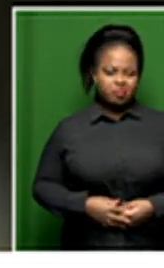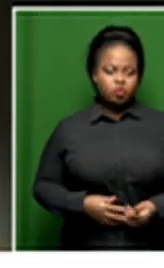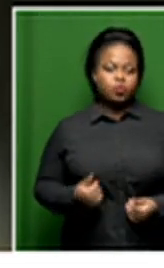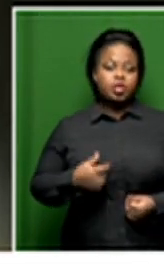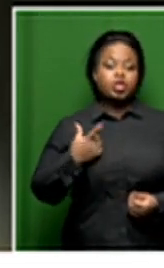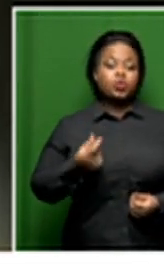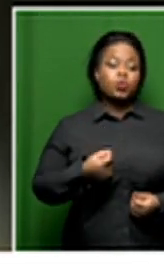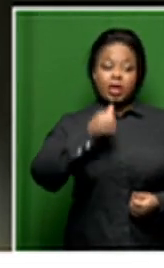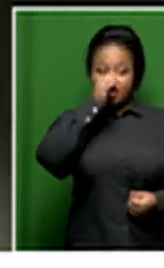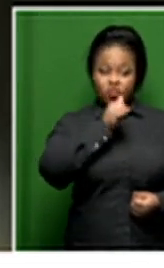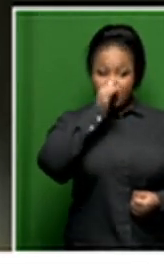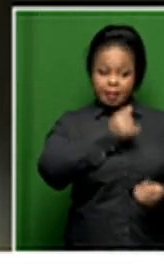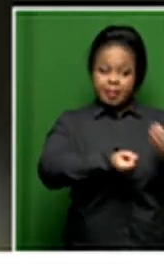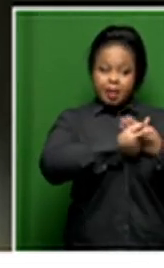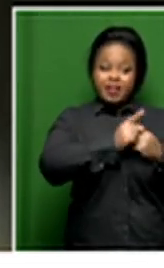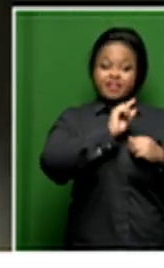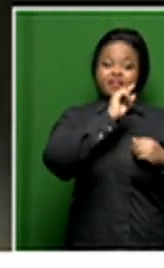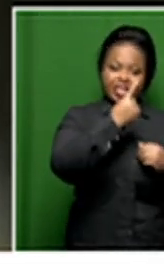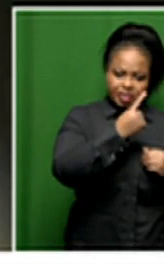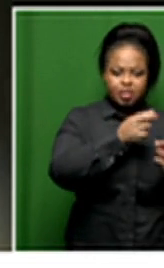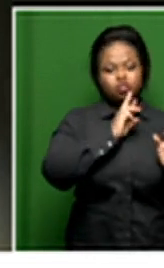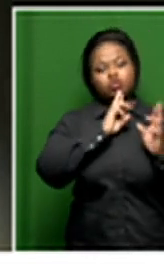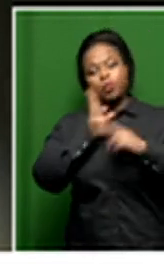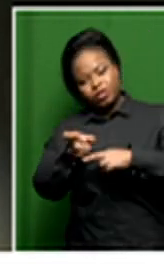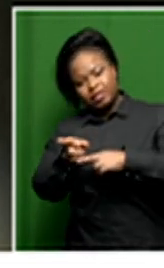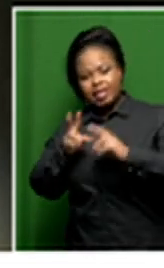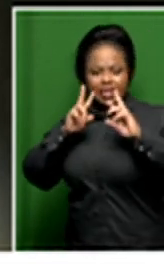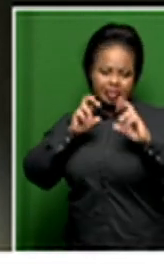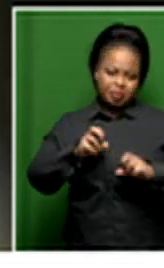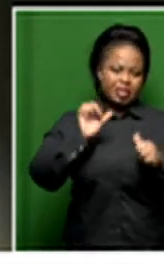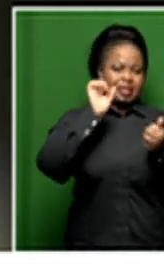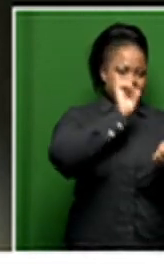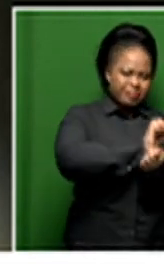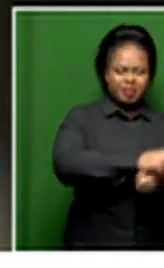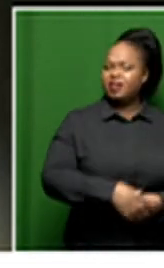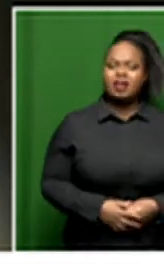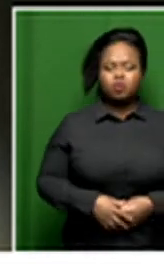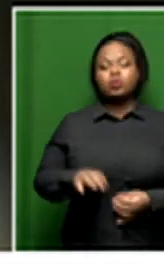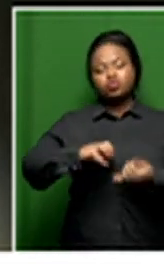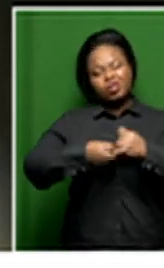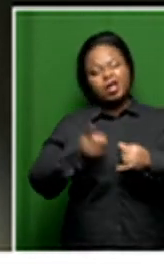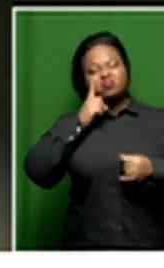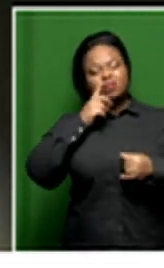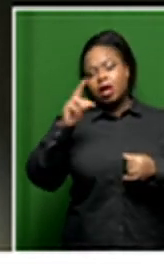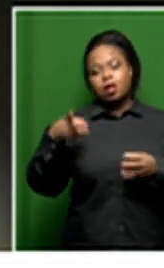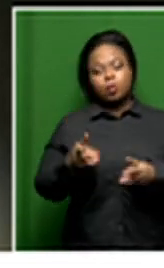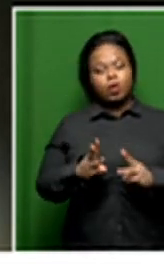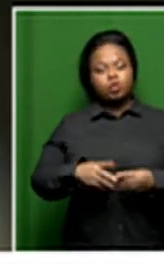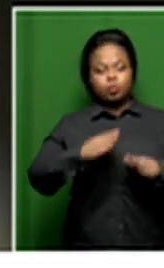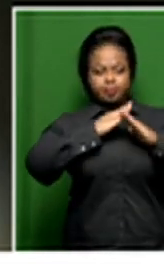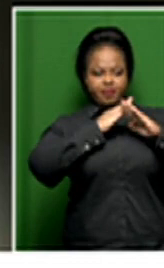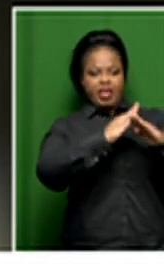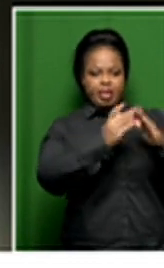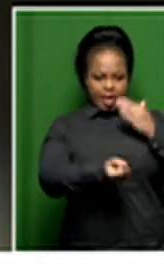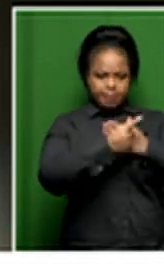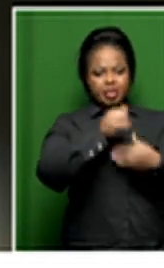responsive. A crime gets committed and then it must be investigated and prosecuted. We need to look at better ways of